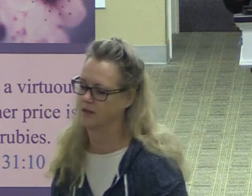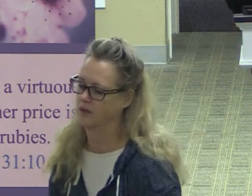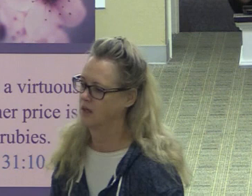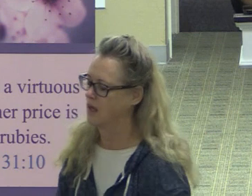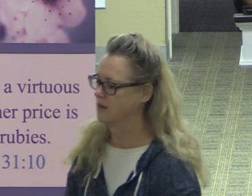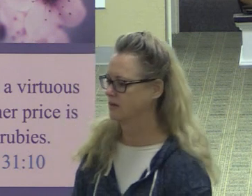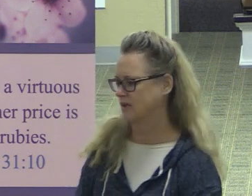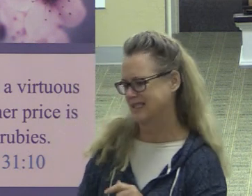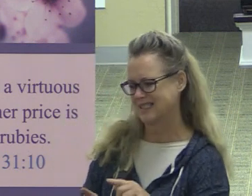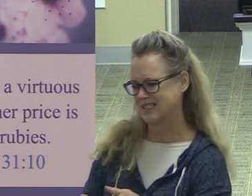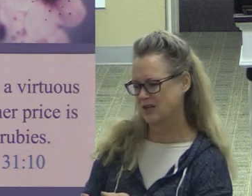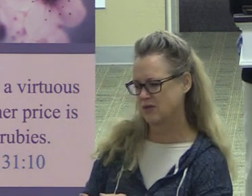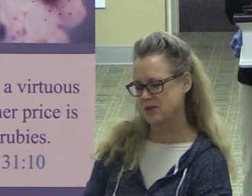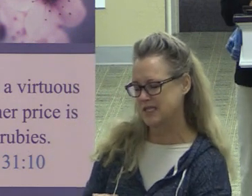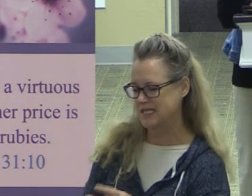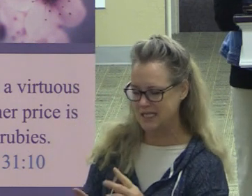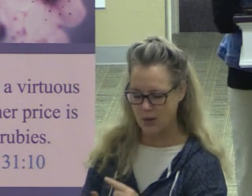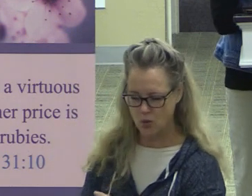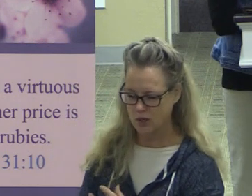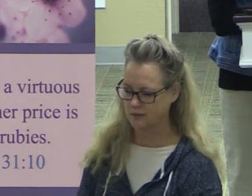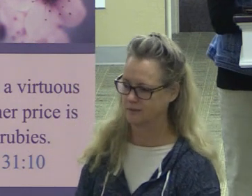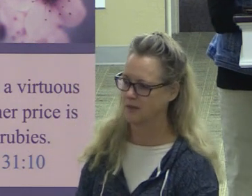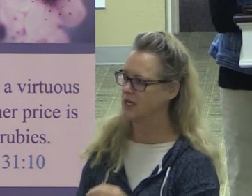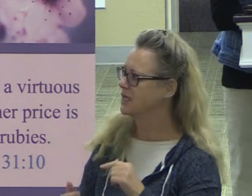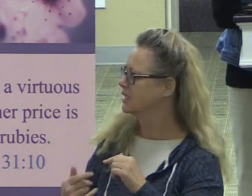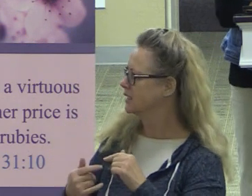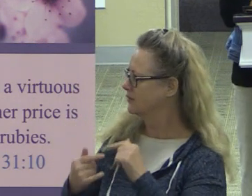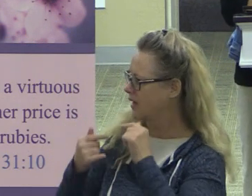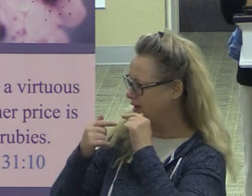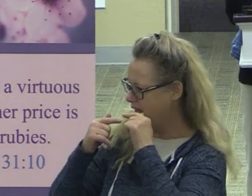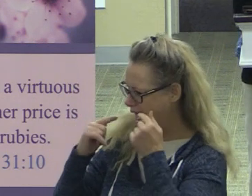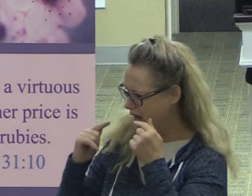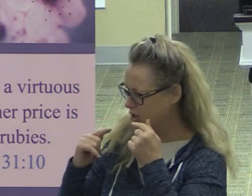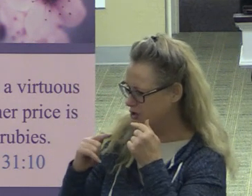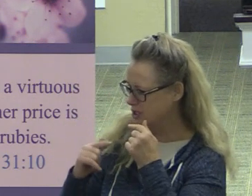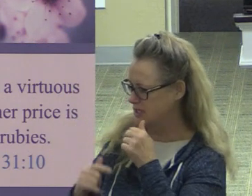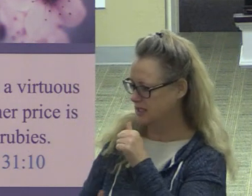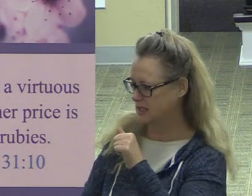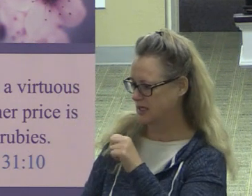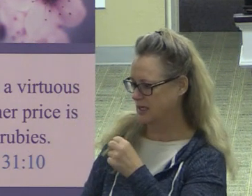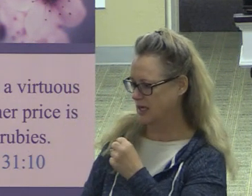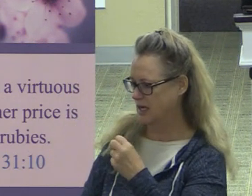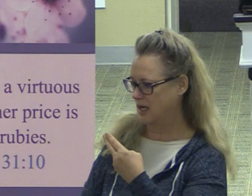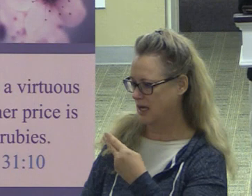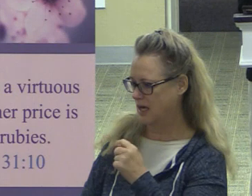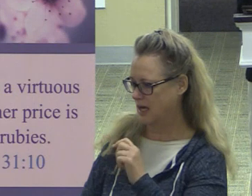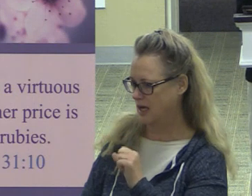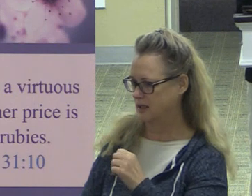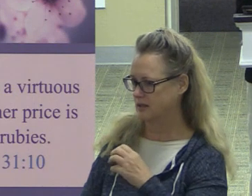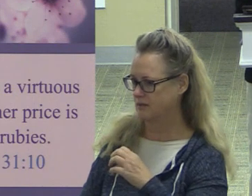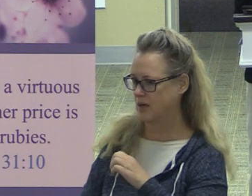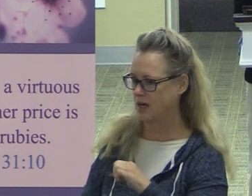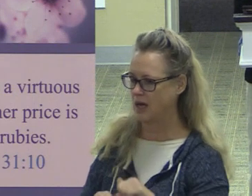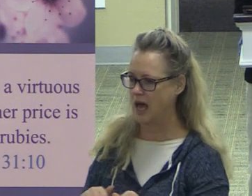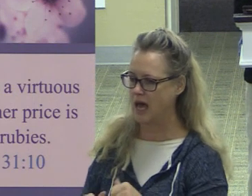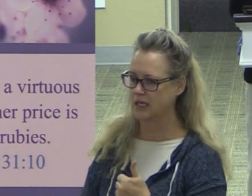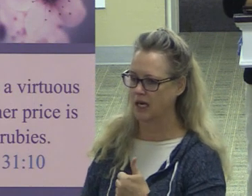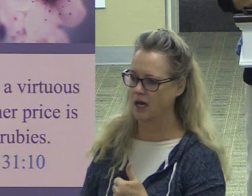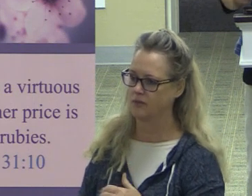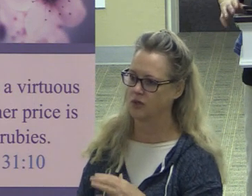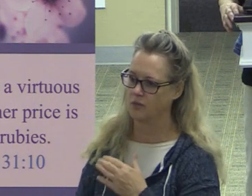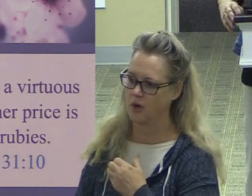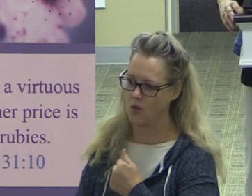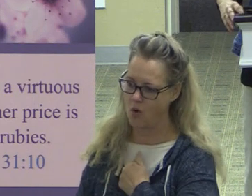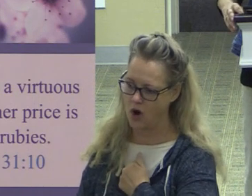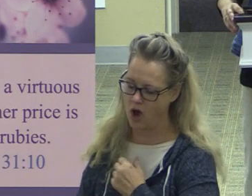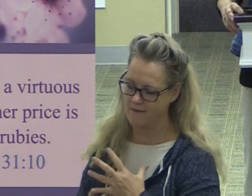excuse me, I have had allergies and asthma acting up, and so hopefully I won't cough too much. We